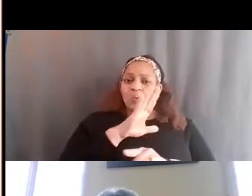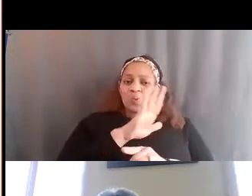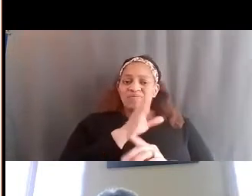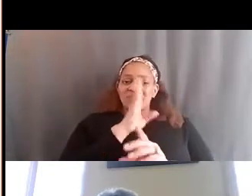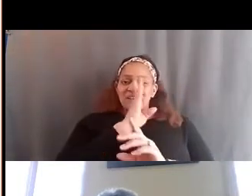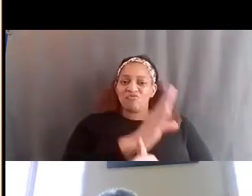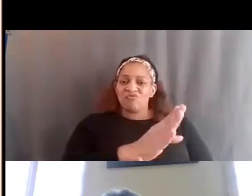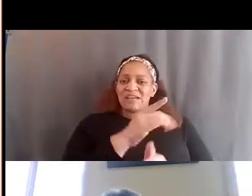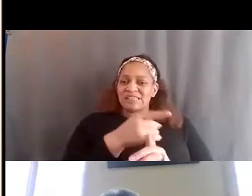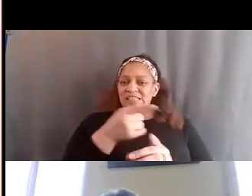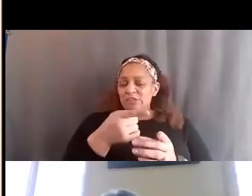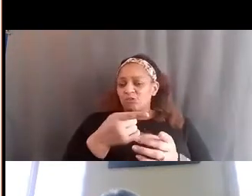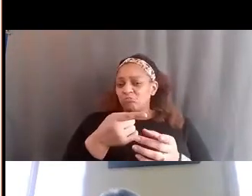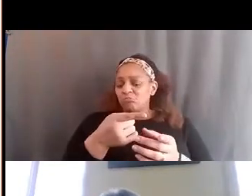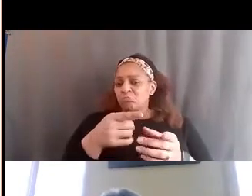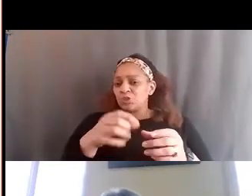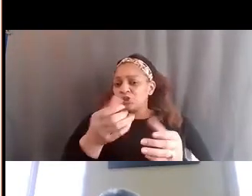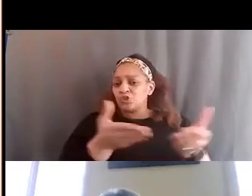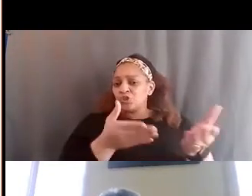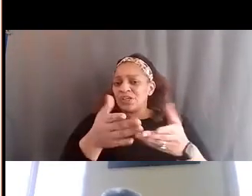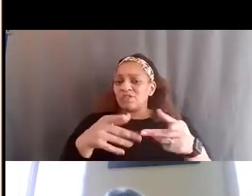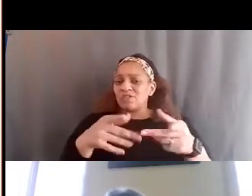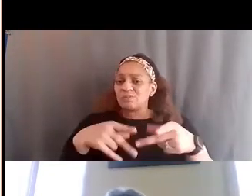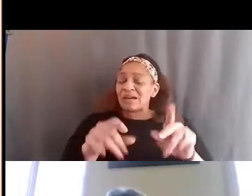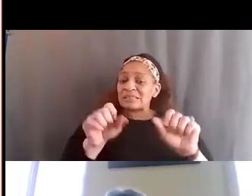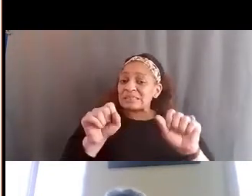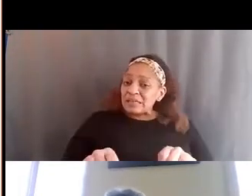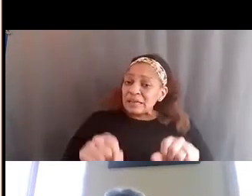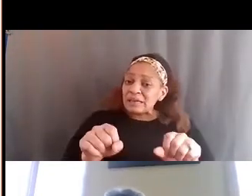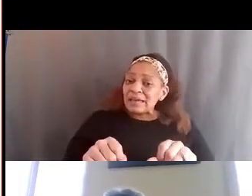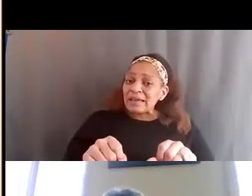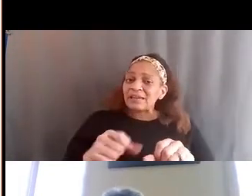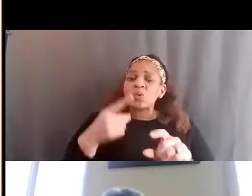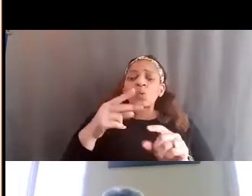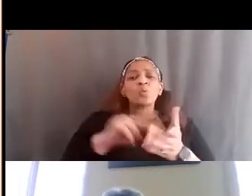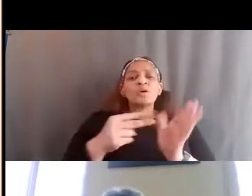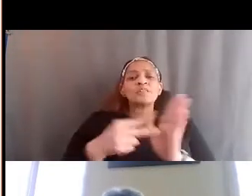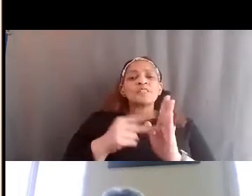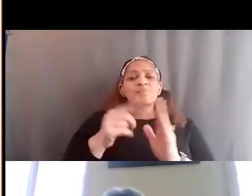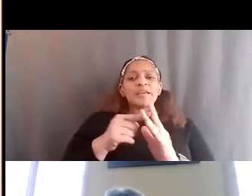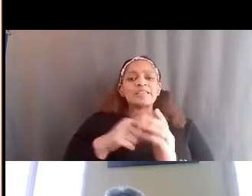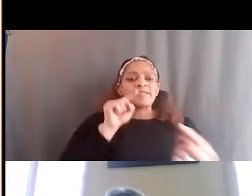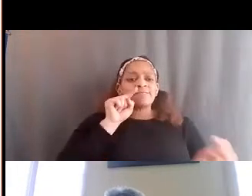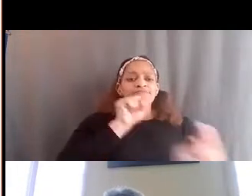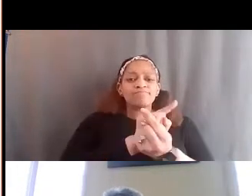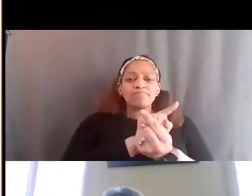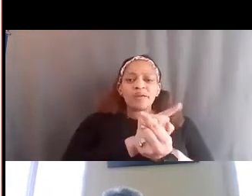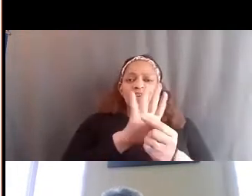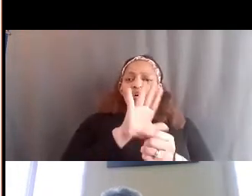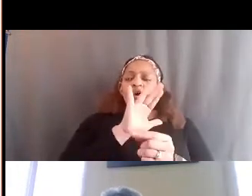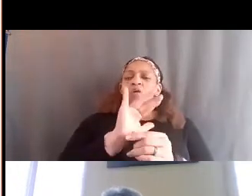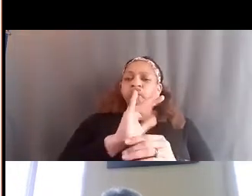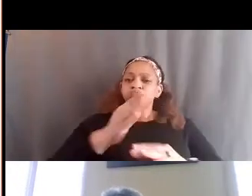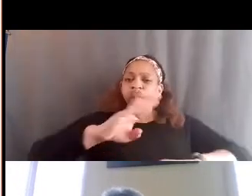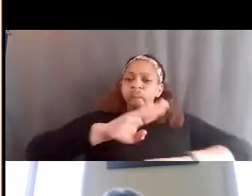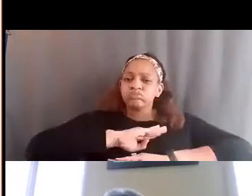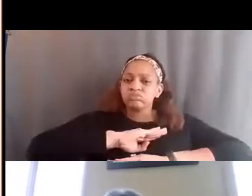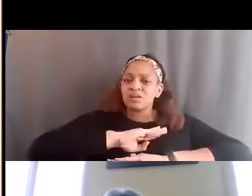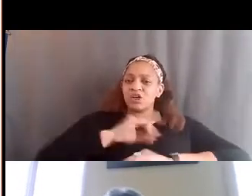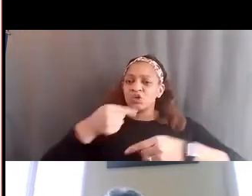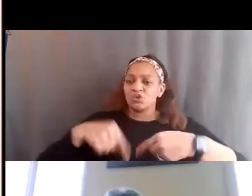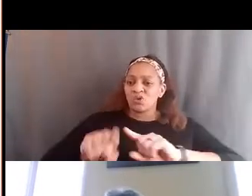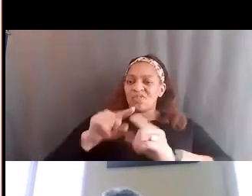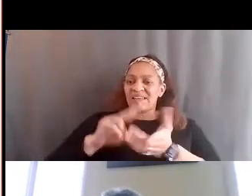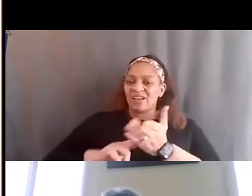service providers, which means if they meet a certain milestone in a contract year, they would receive a